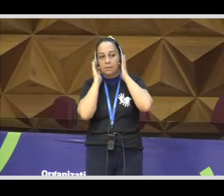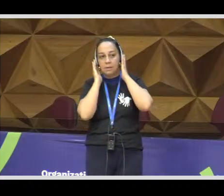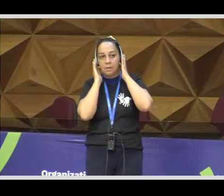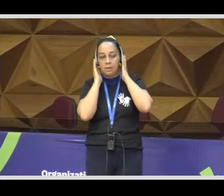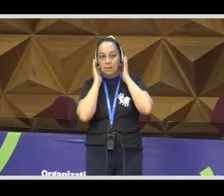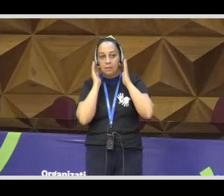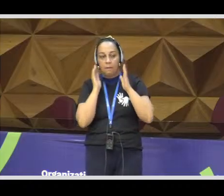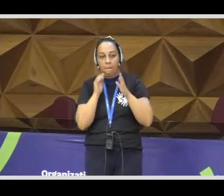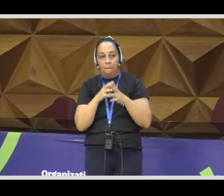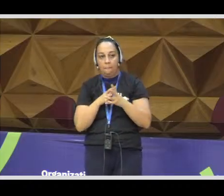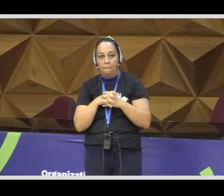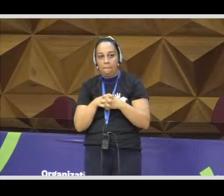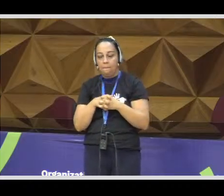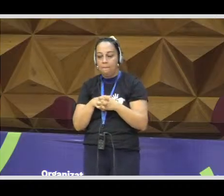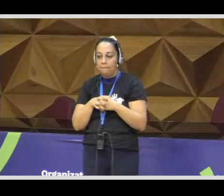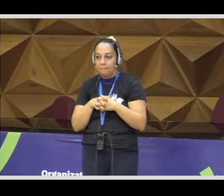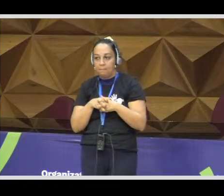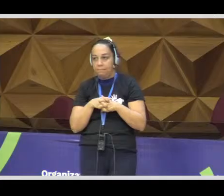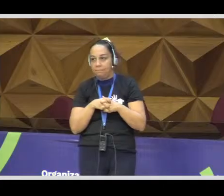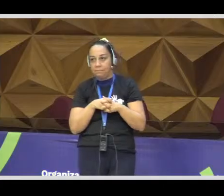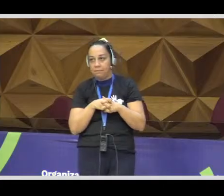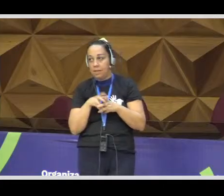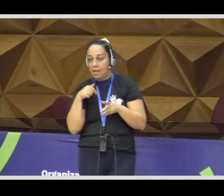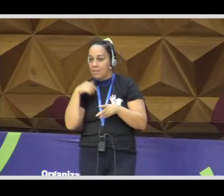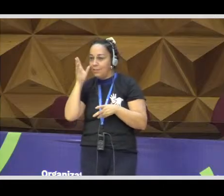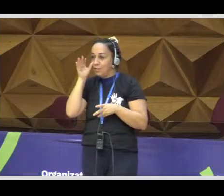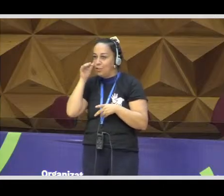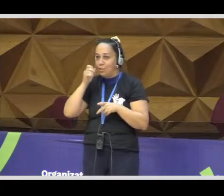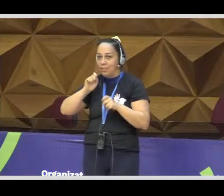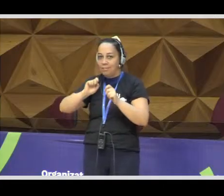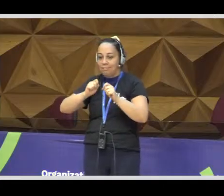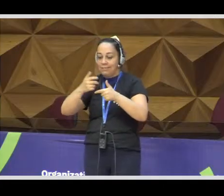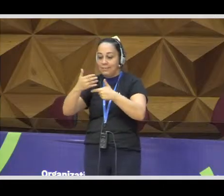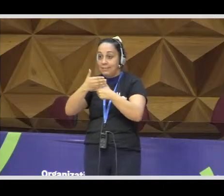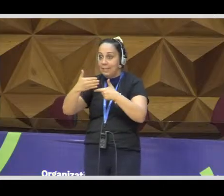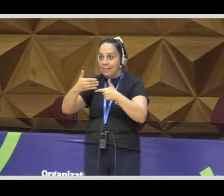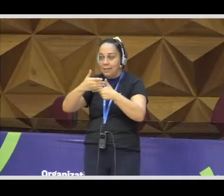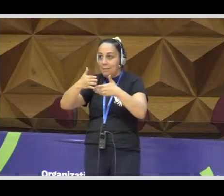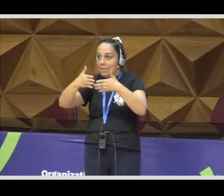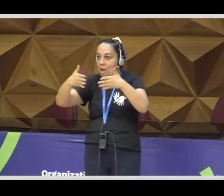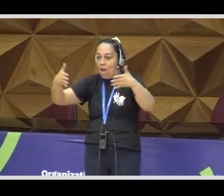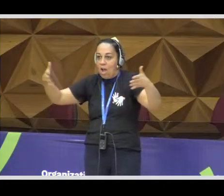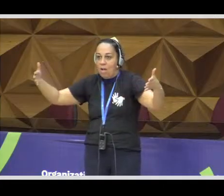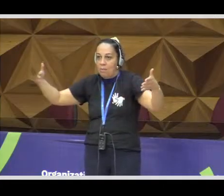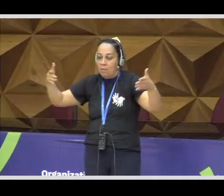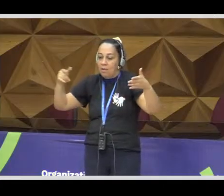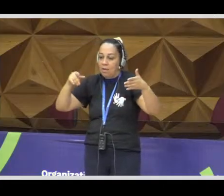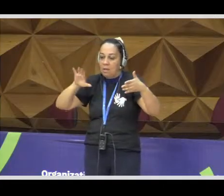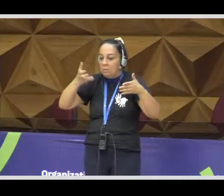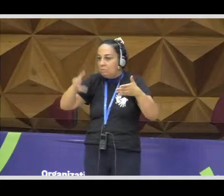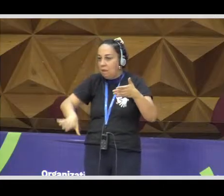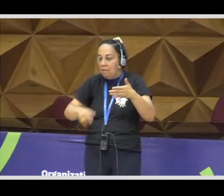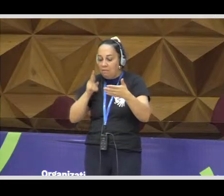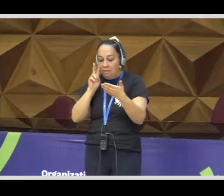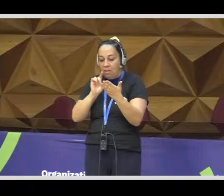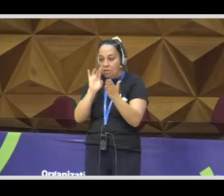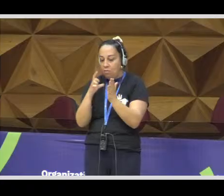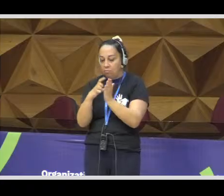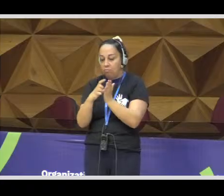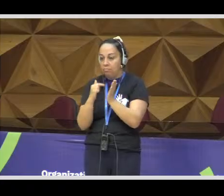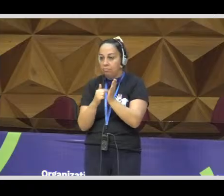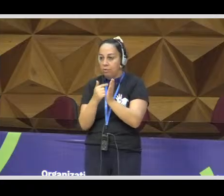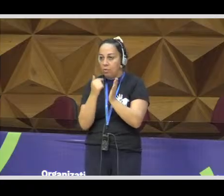a huge cinema screen if I'm on a plane, rather than just watching my phone. Or maybe I want to play an immersive game